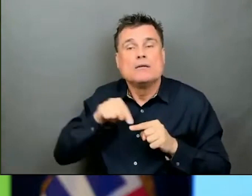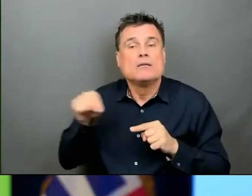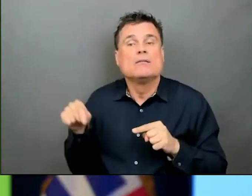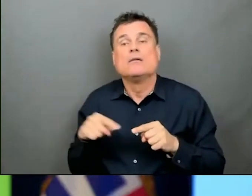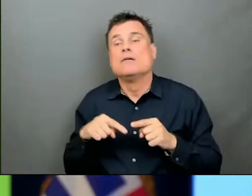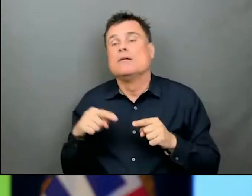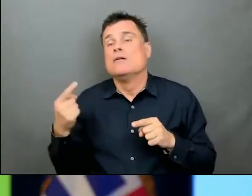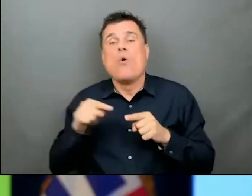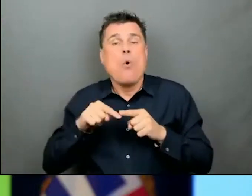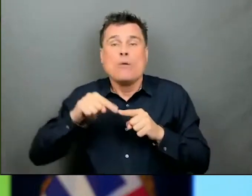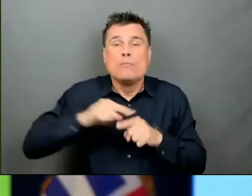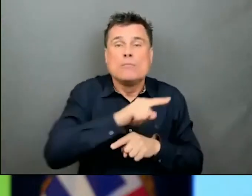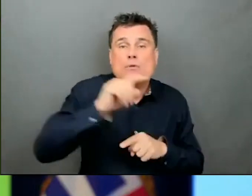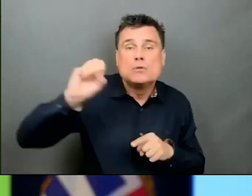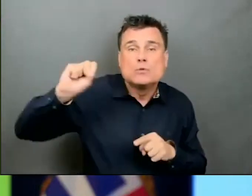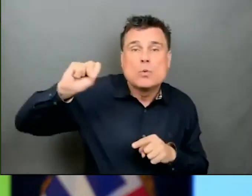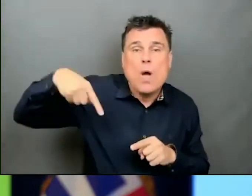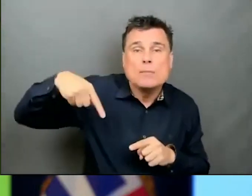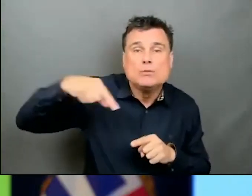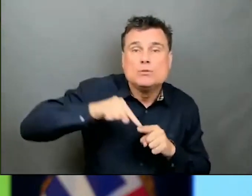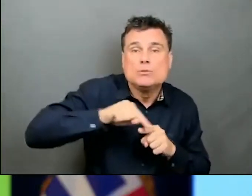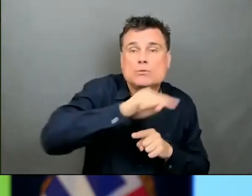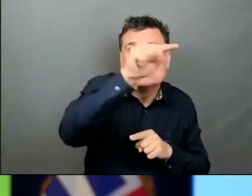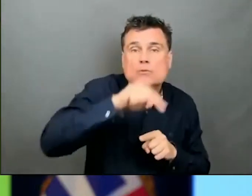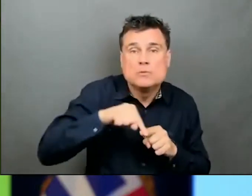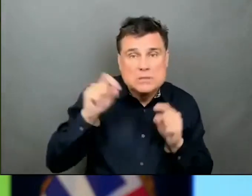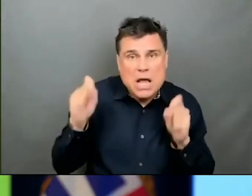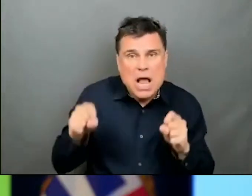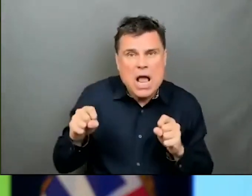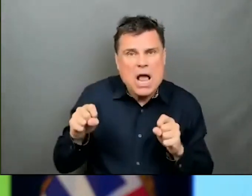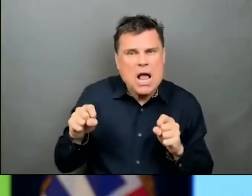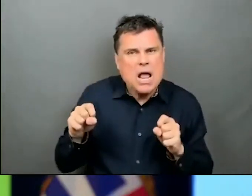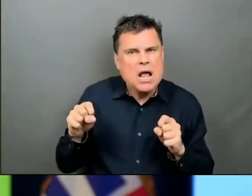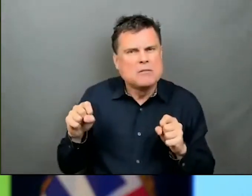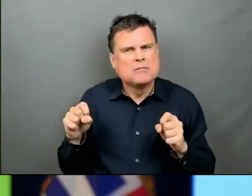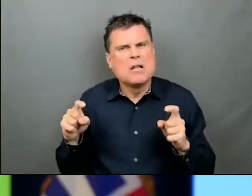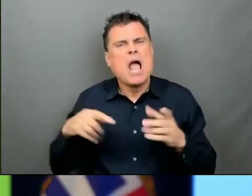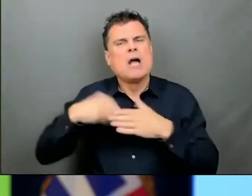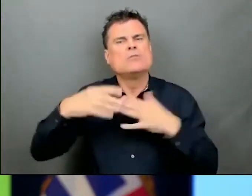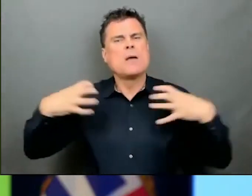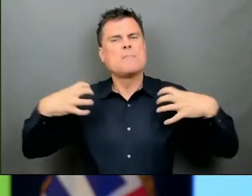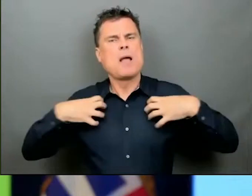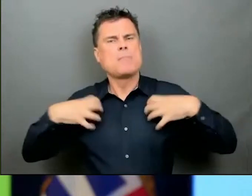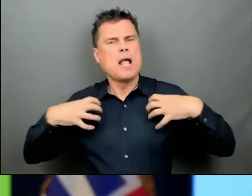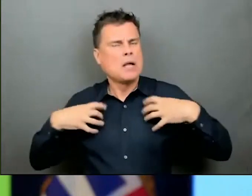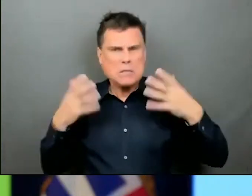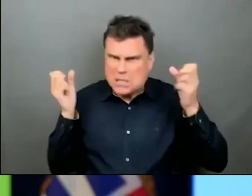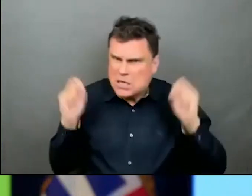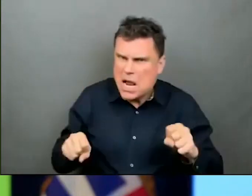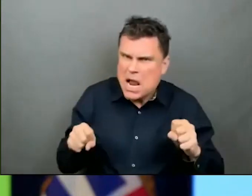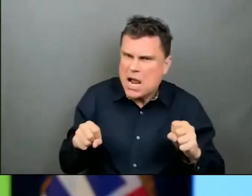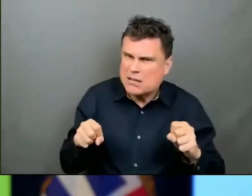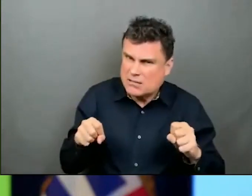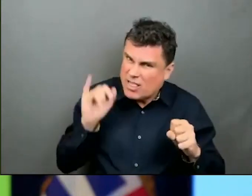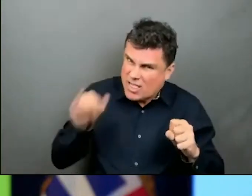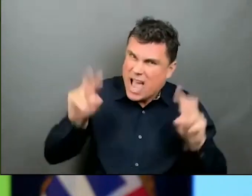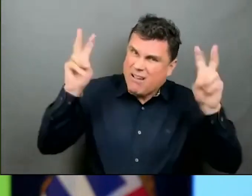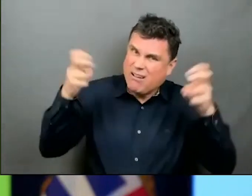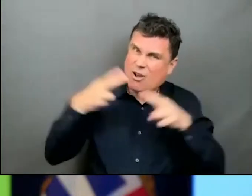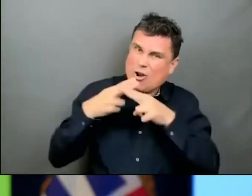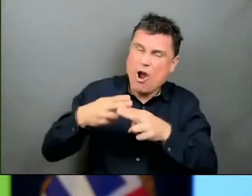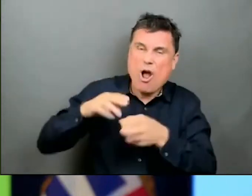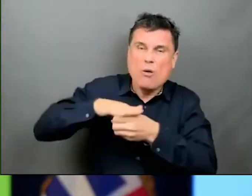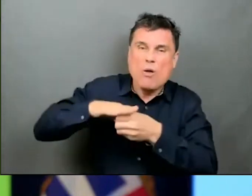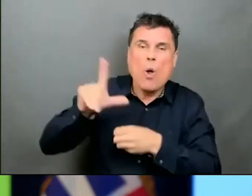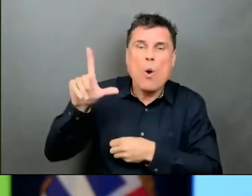these things that are still okay to do because they're outdoor activities? Or how do you define your local